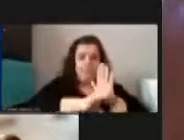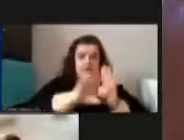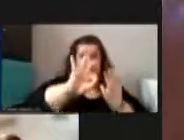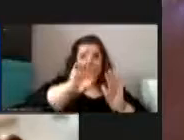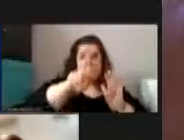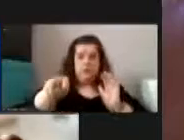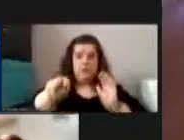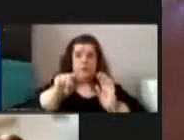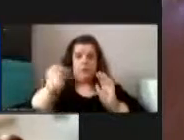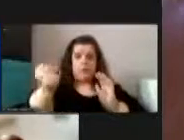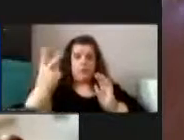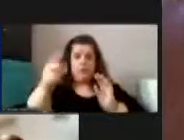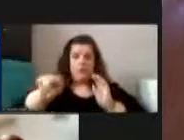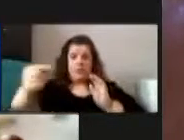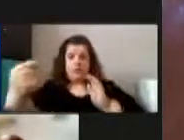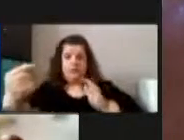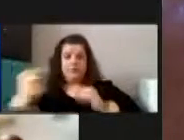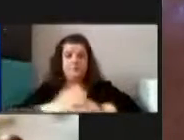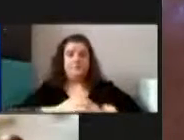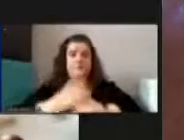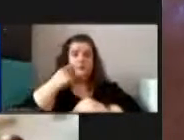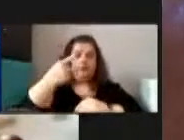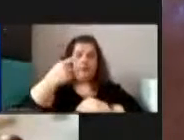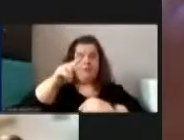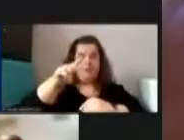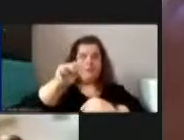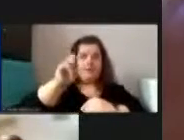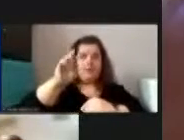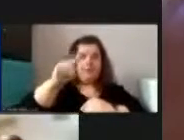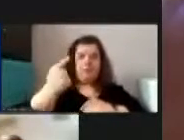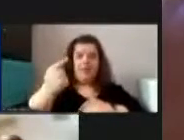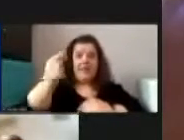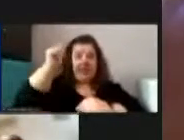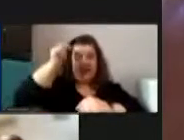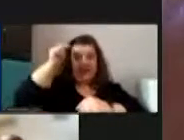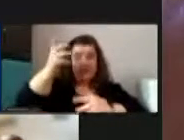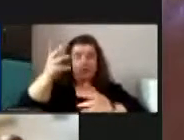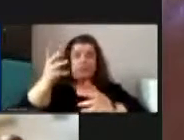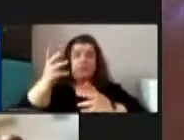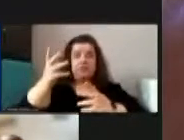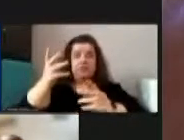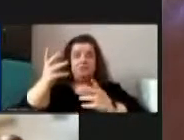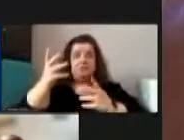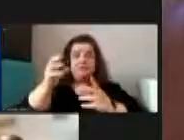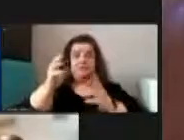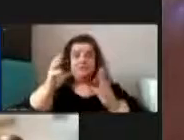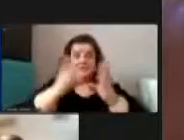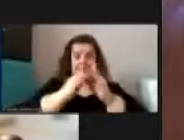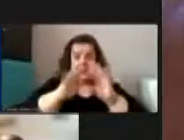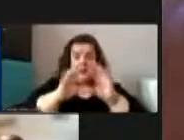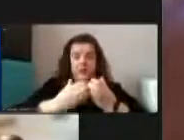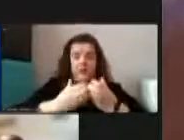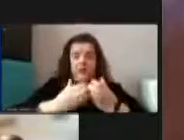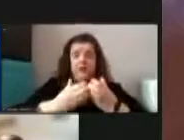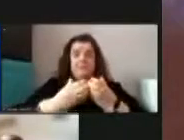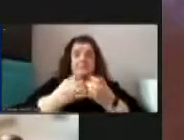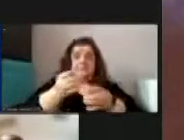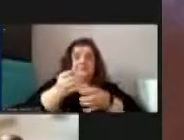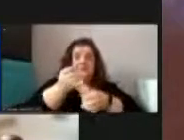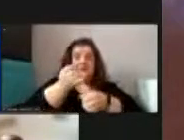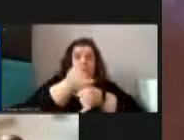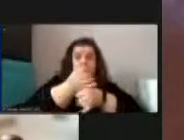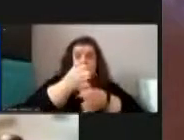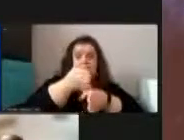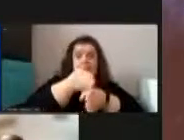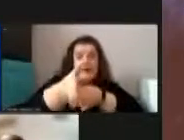922.12.g, for the Pittsburgh Theological Seminary, named Institutional Master Plan, dated October 6,